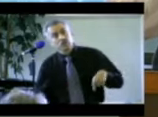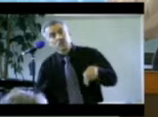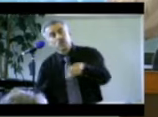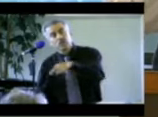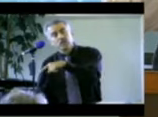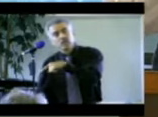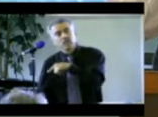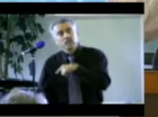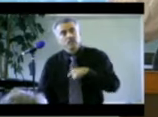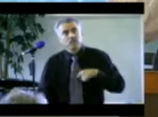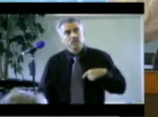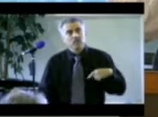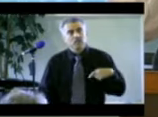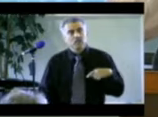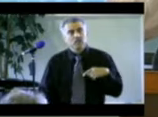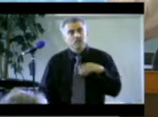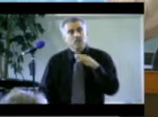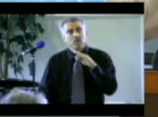when we